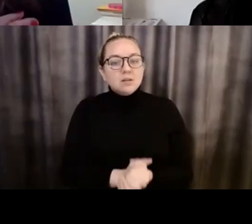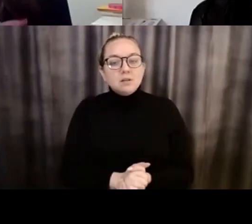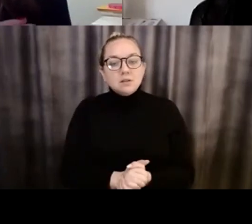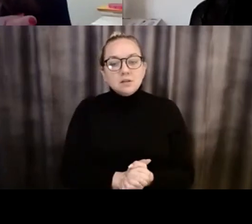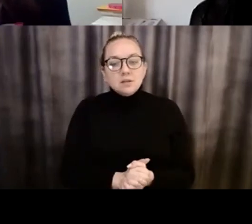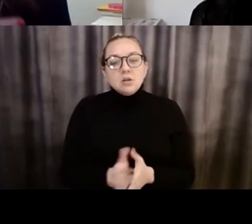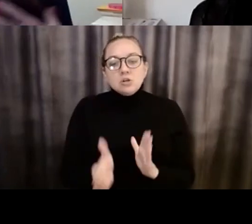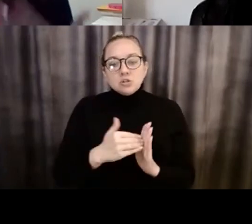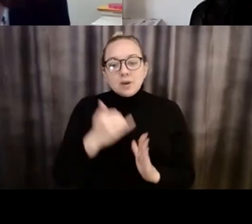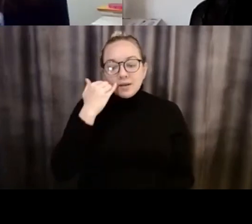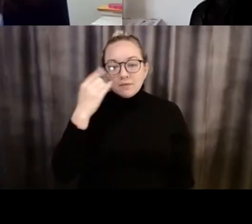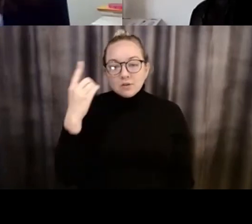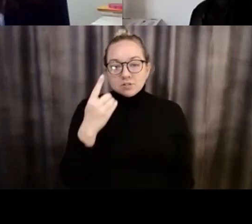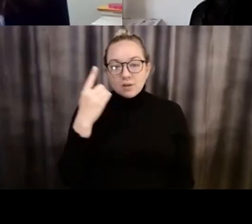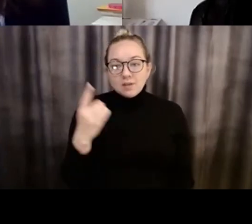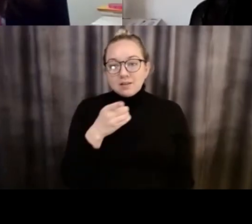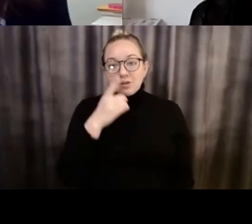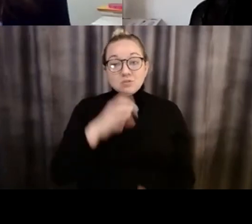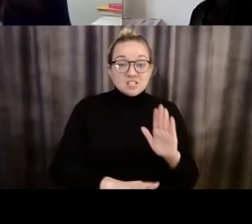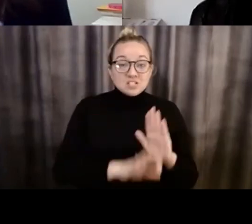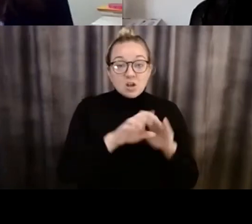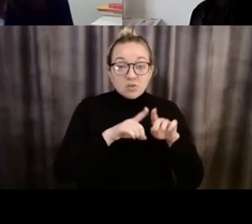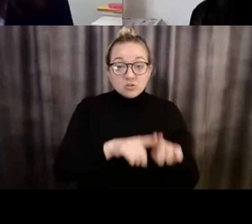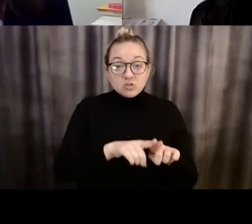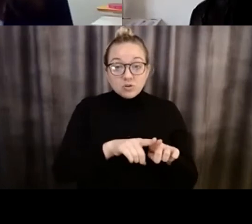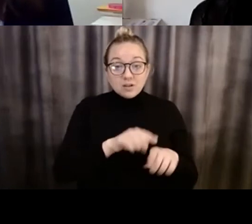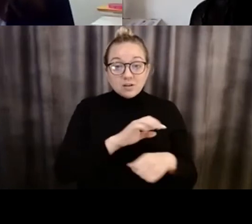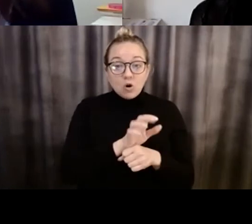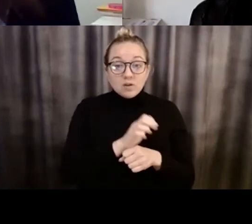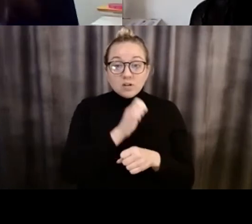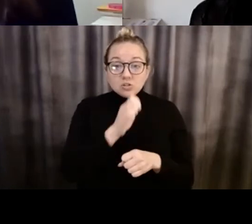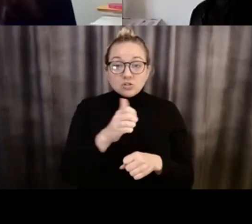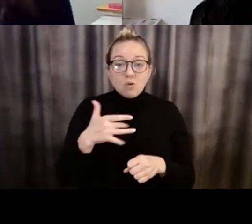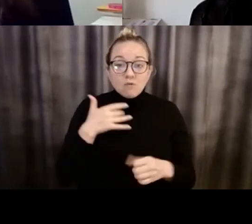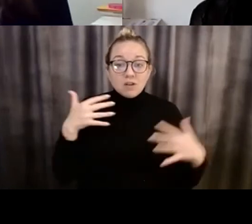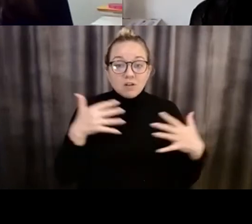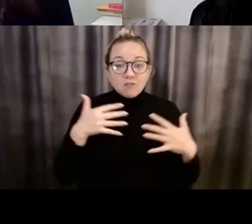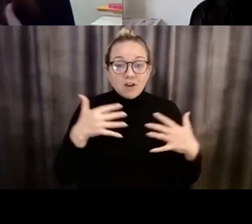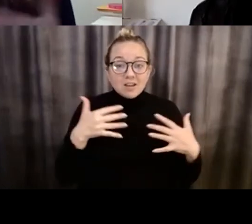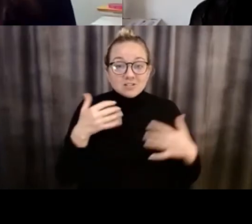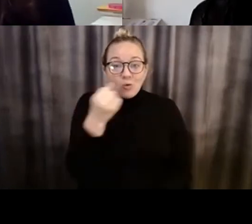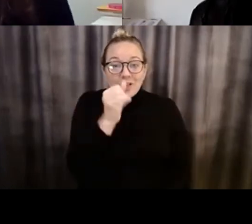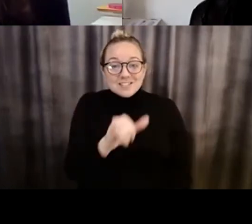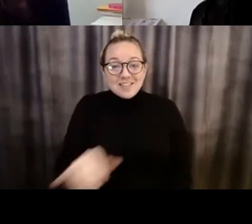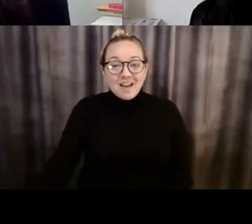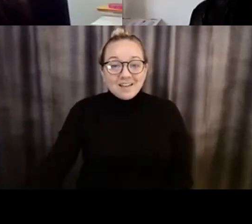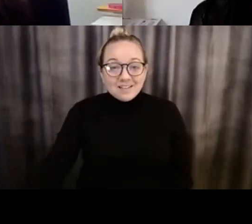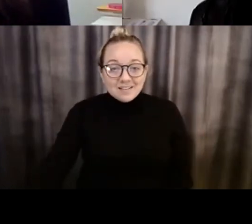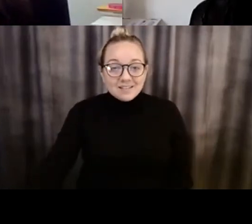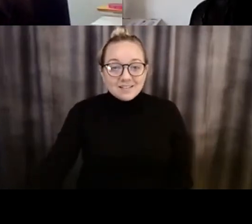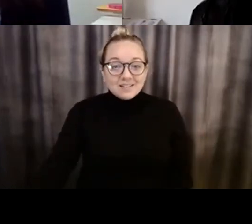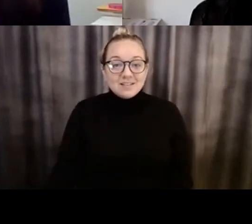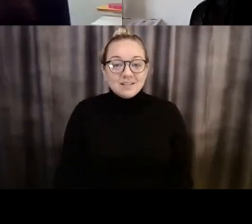there's something that you have discovered during this time, don't be afraid to hang on to it. Life or the way that we work, I